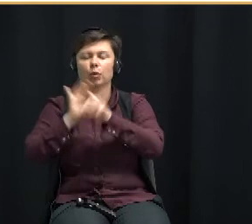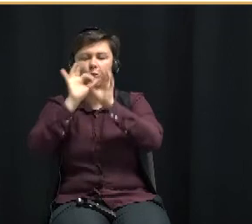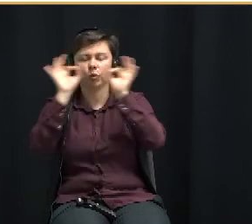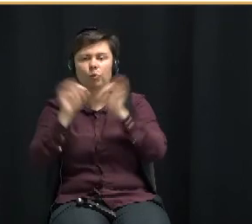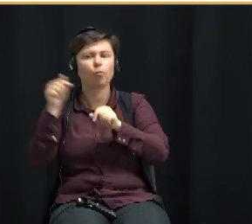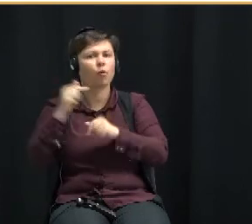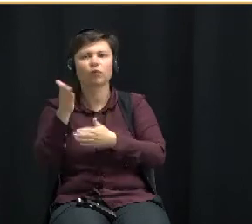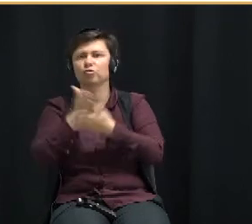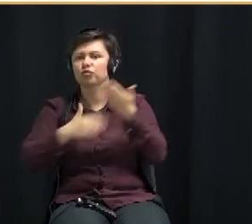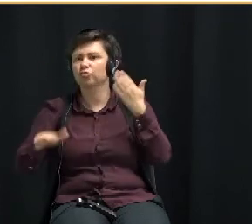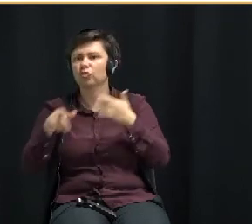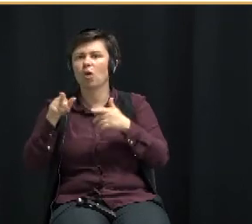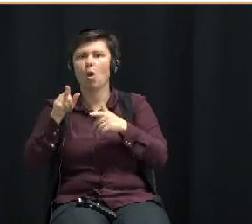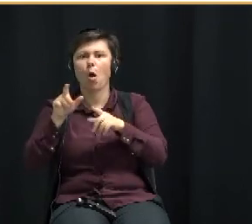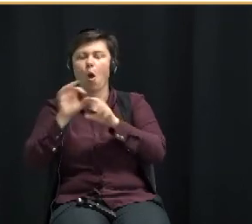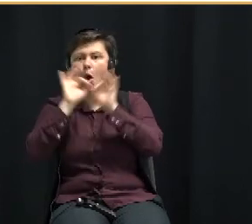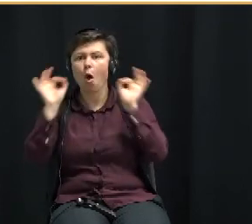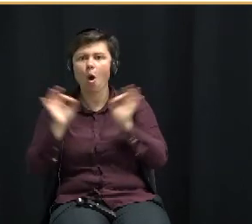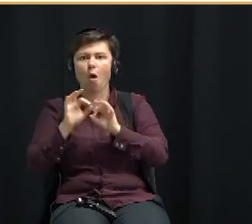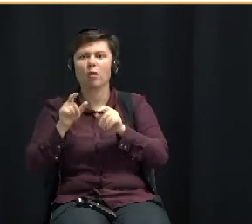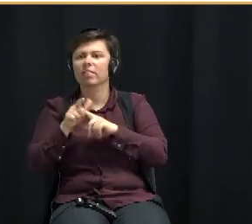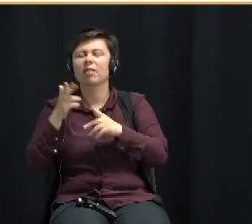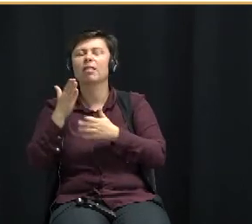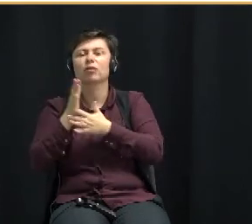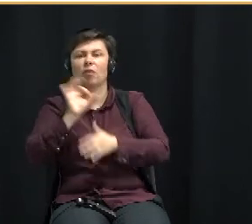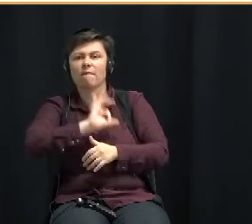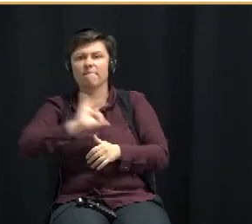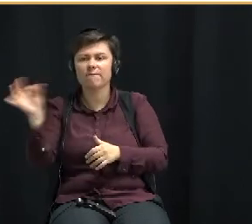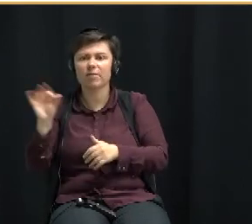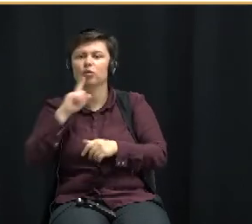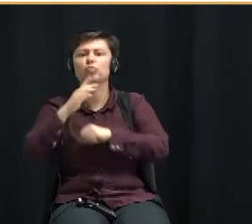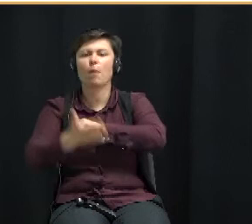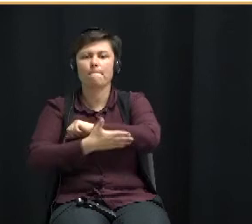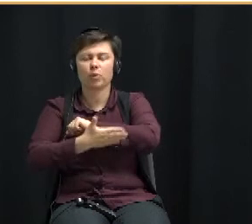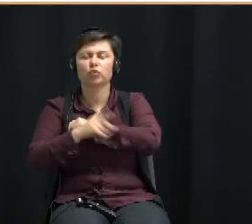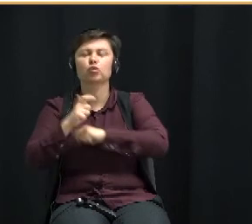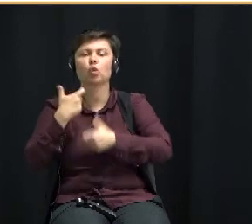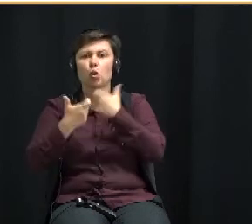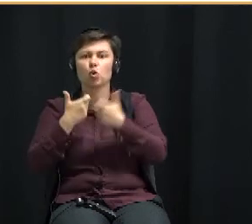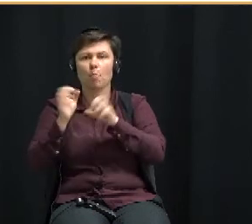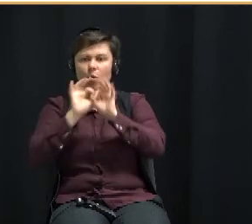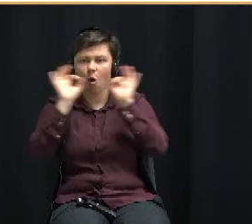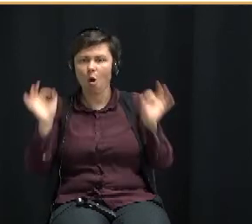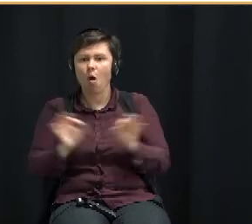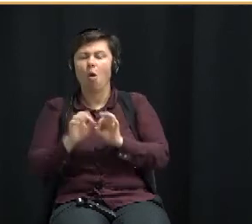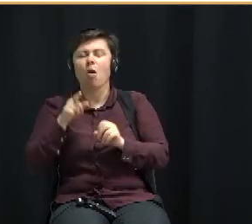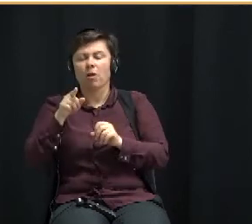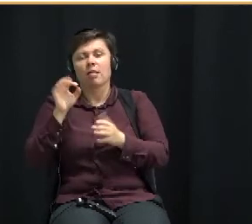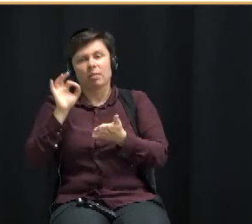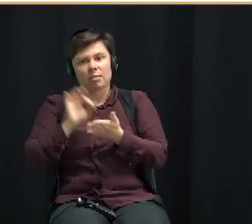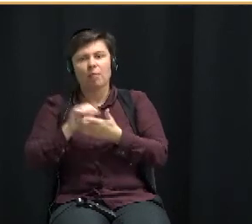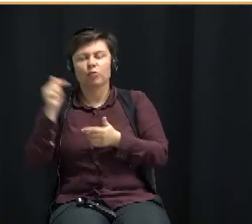design. It's the basis for what we do. And that's still something we have to work with. But we are